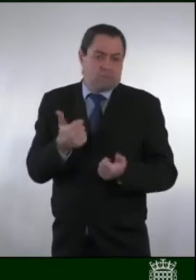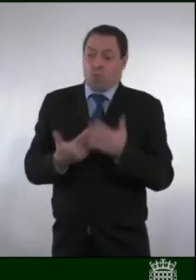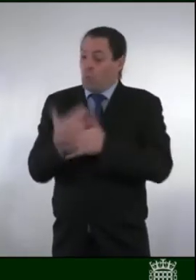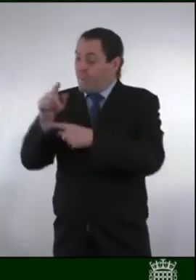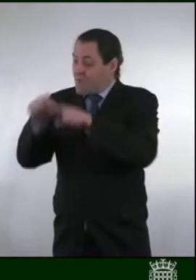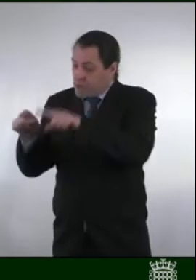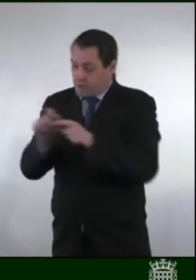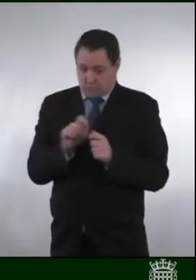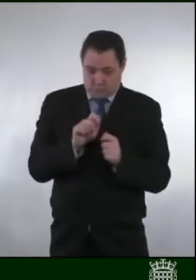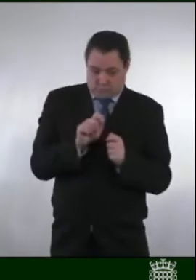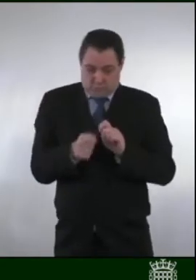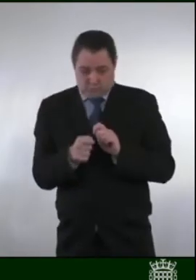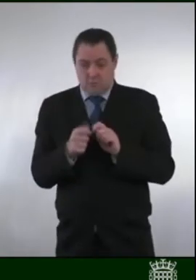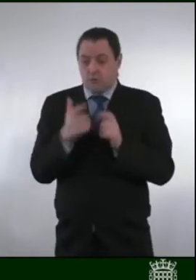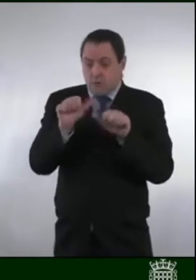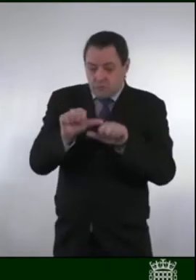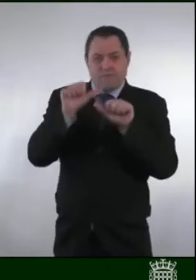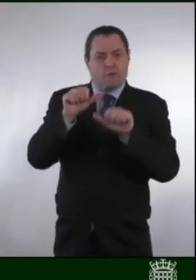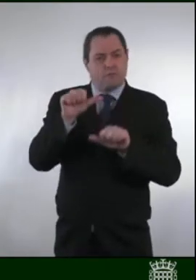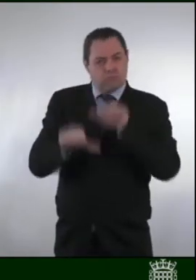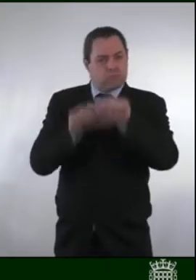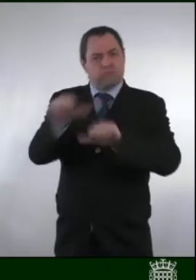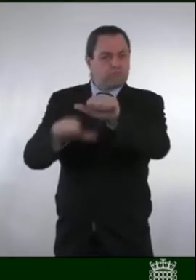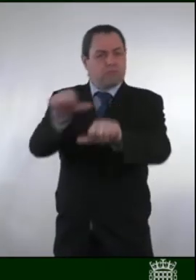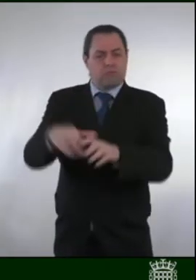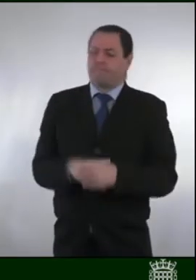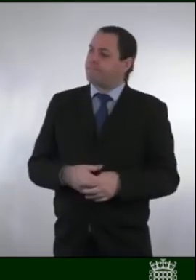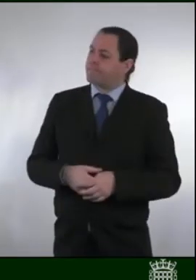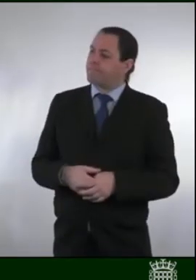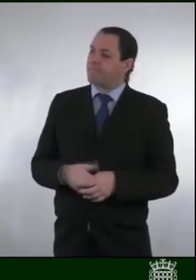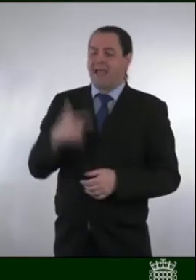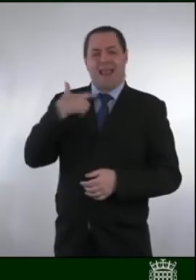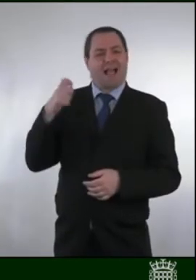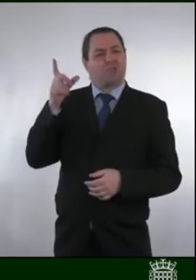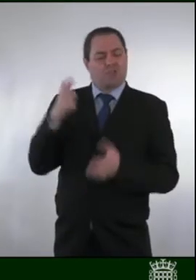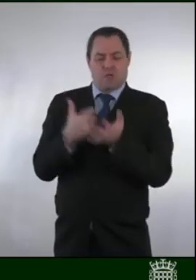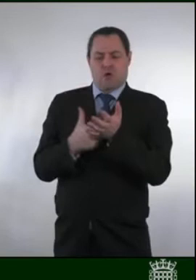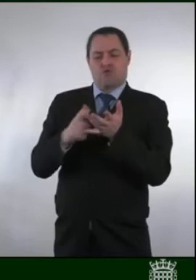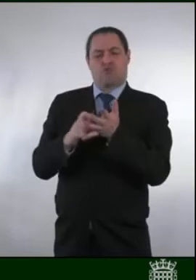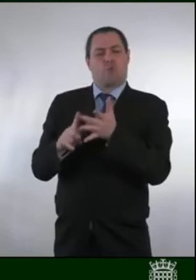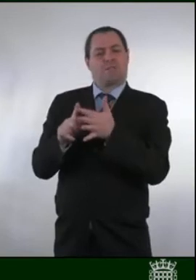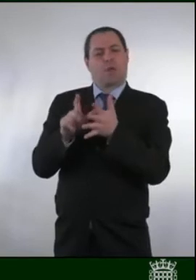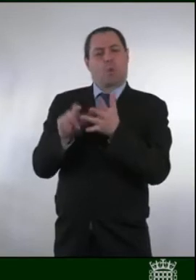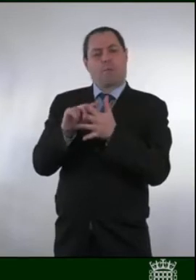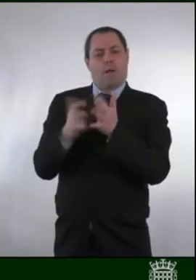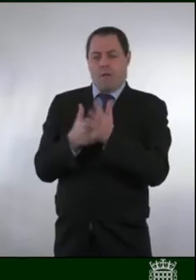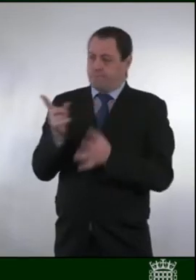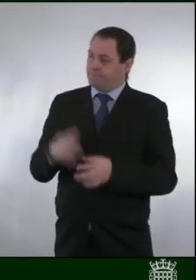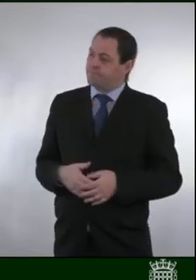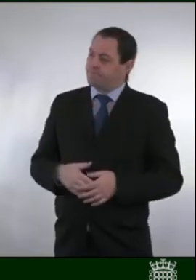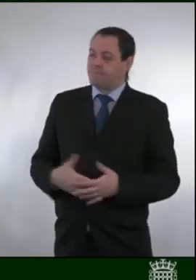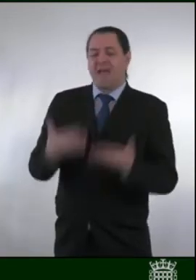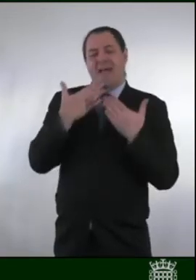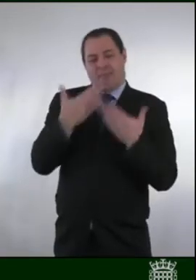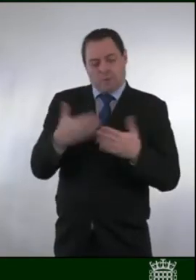virus, Mr. Speaker. Let's head up to Lancashire with Rosie Cooper. Rosie Cooper. Thank you very much, Mr. Speaker.